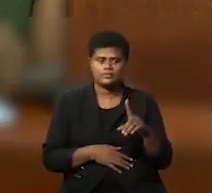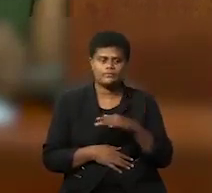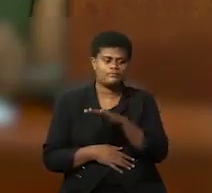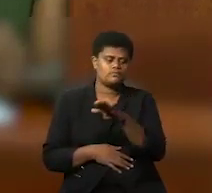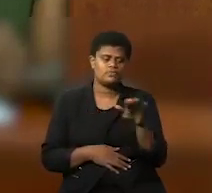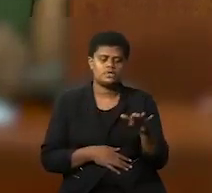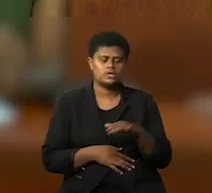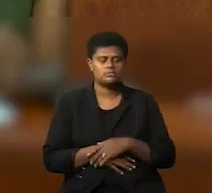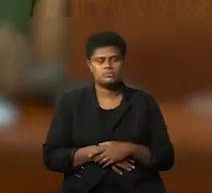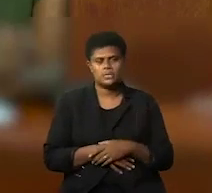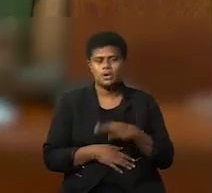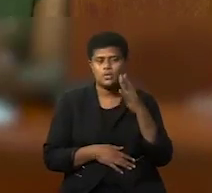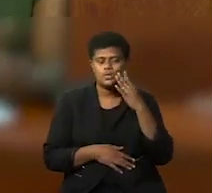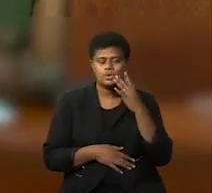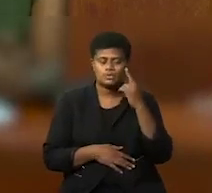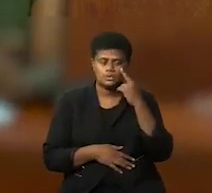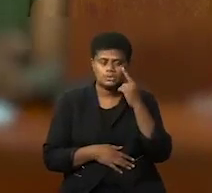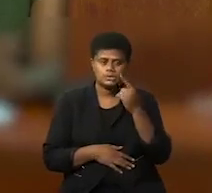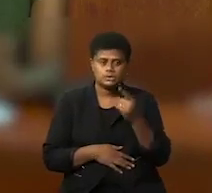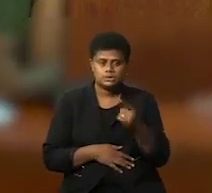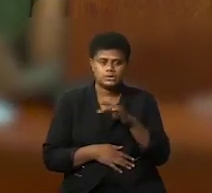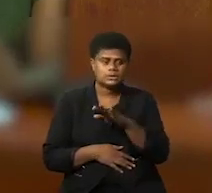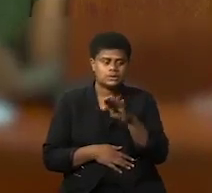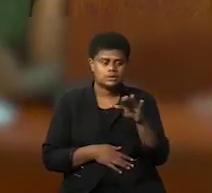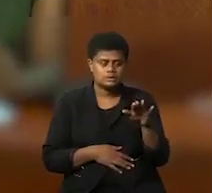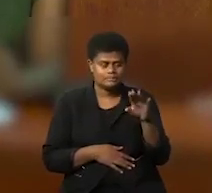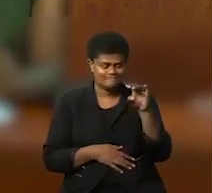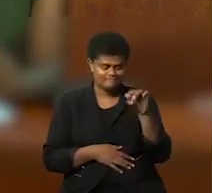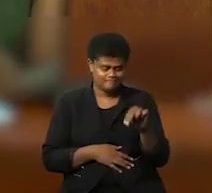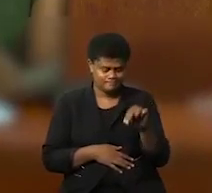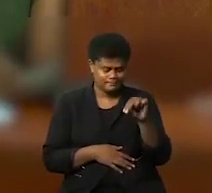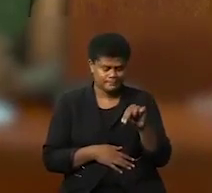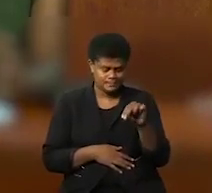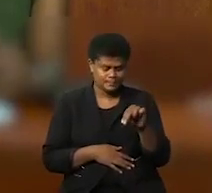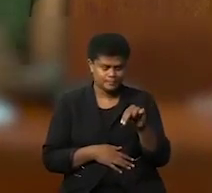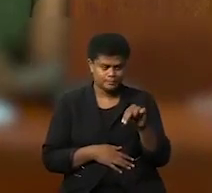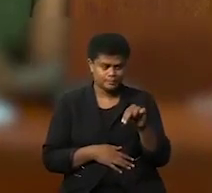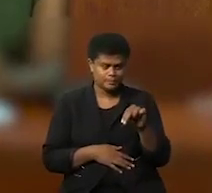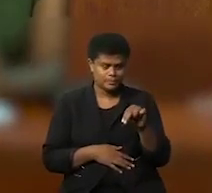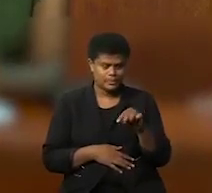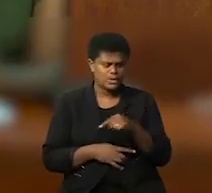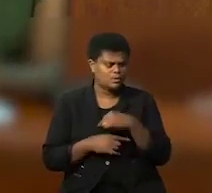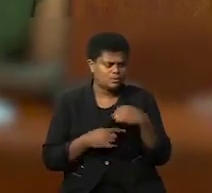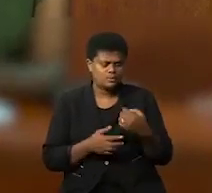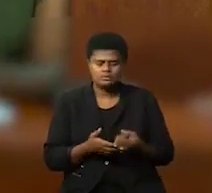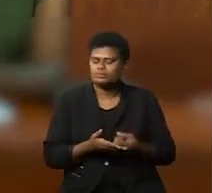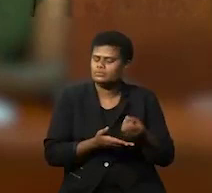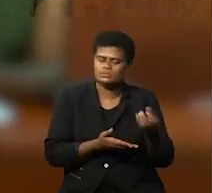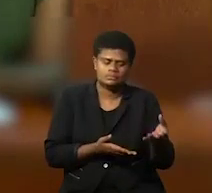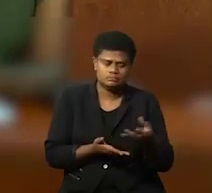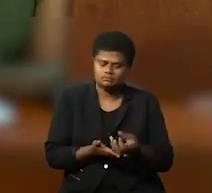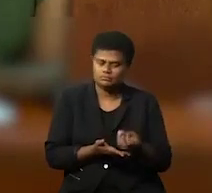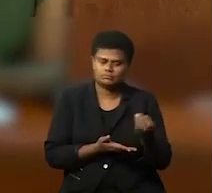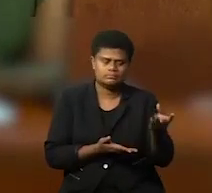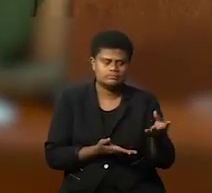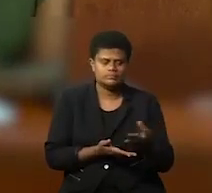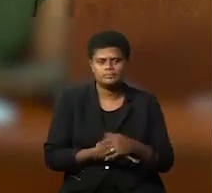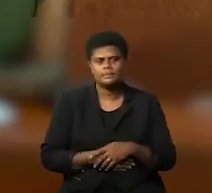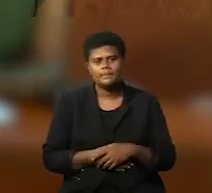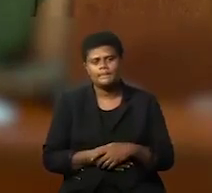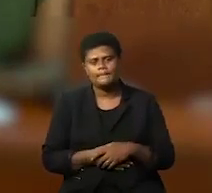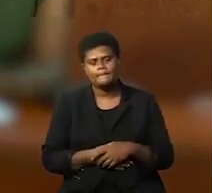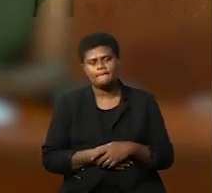them. Okay? When we see them in need, we lend a hand.